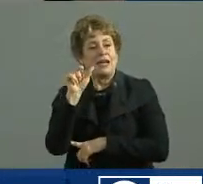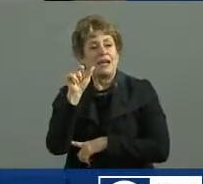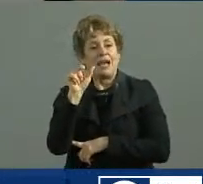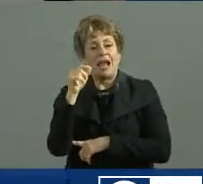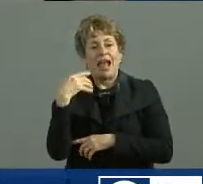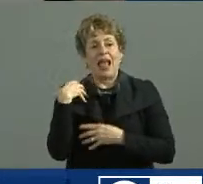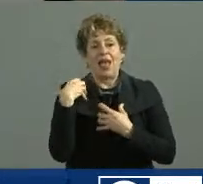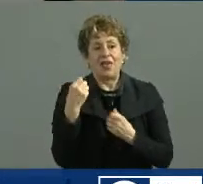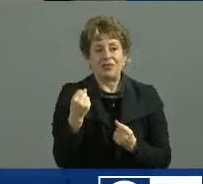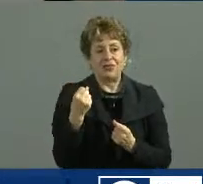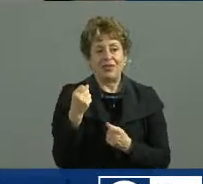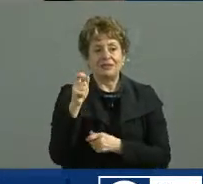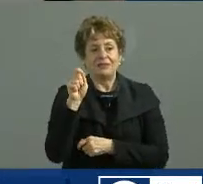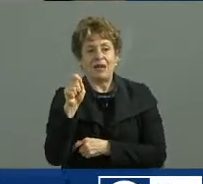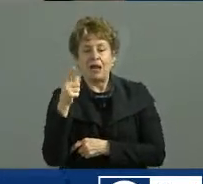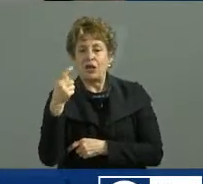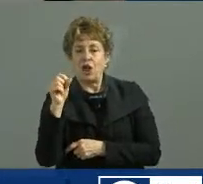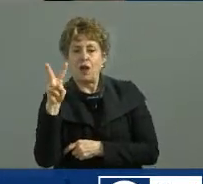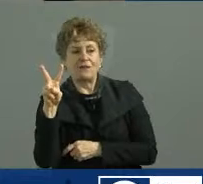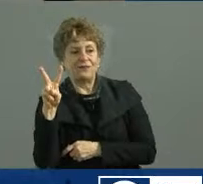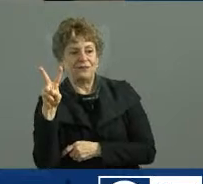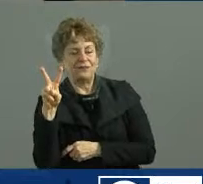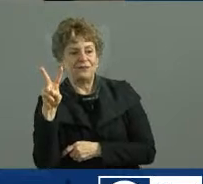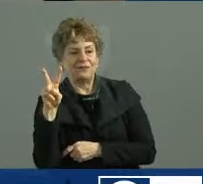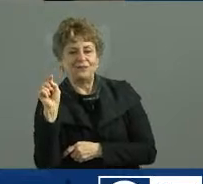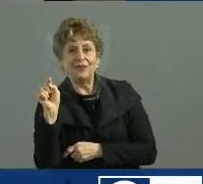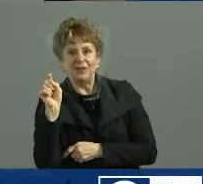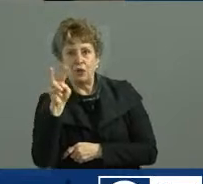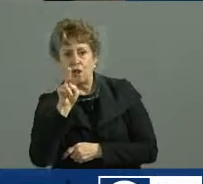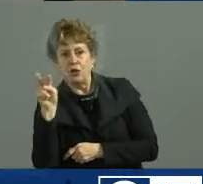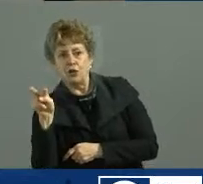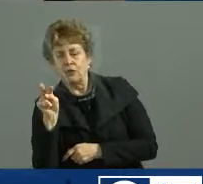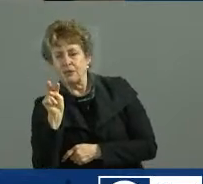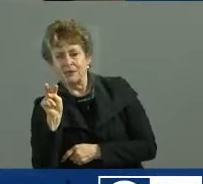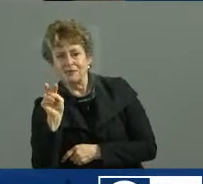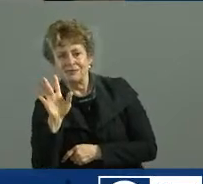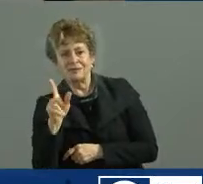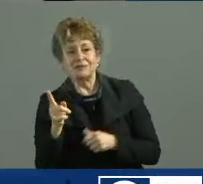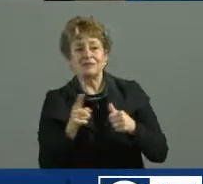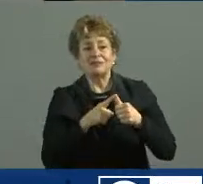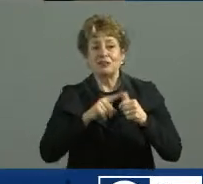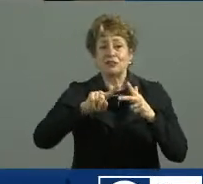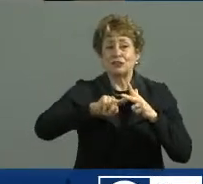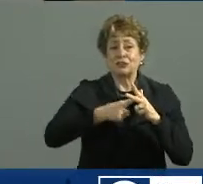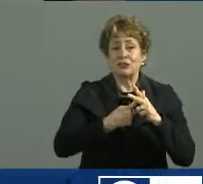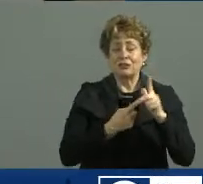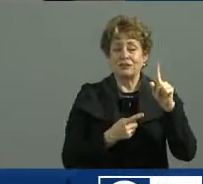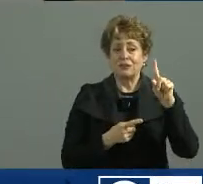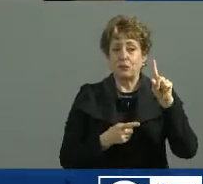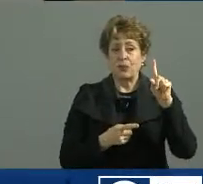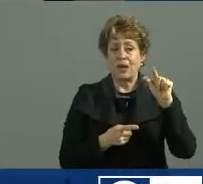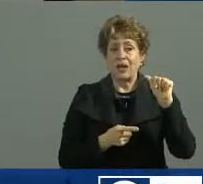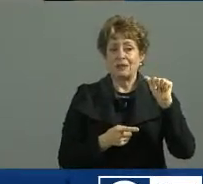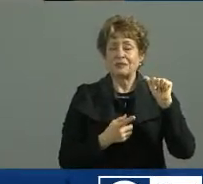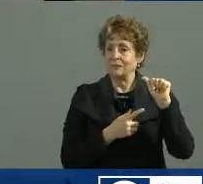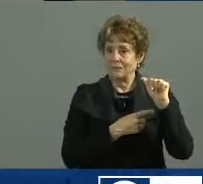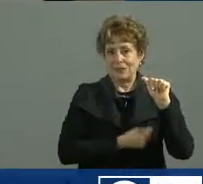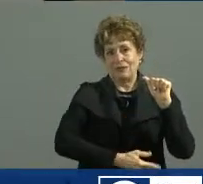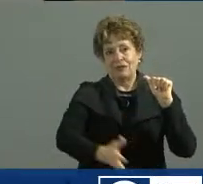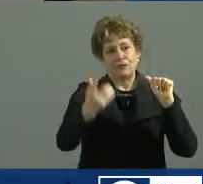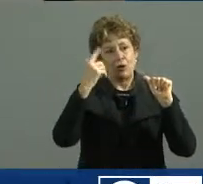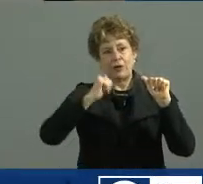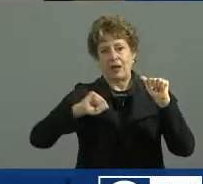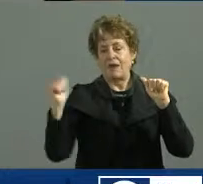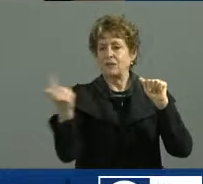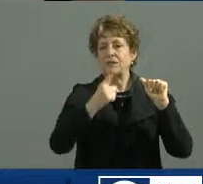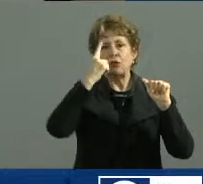azhealth.gov/findvaccine. But initial phase 1A vaccination sites are open for all frontline healthcare providers and